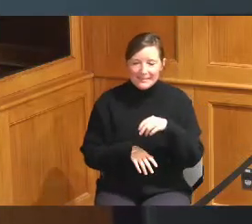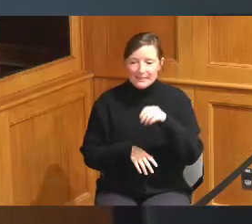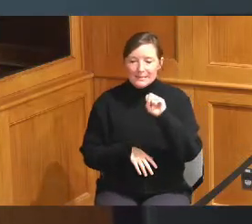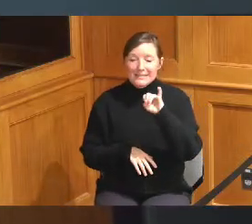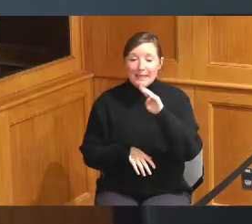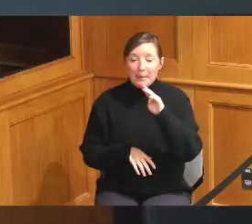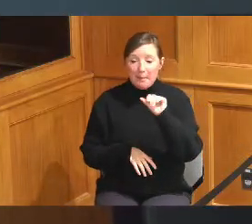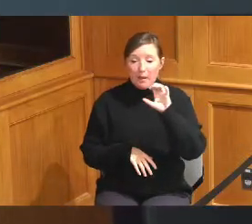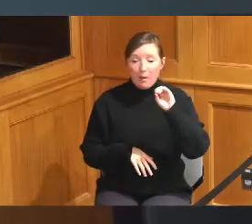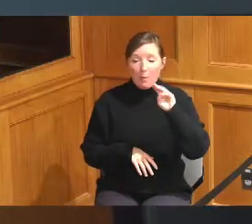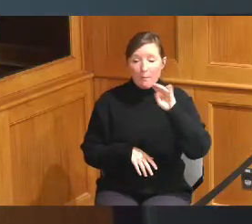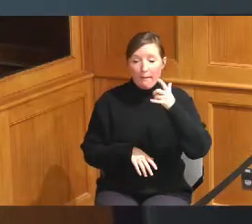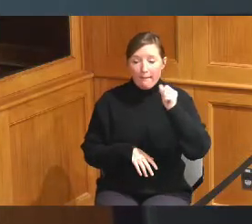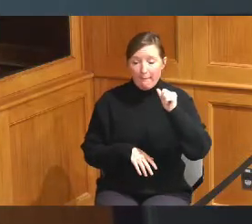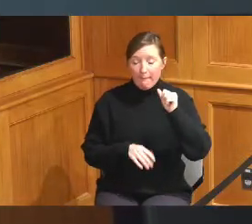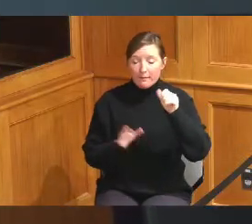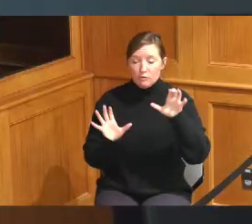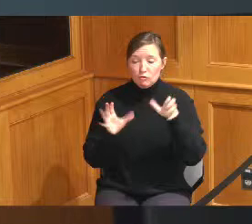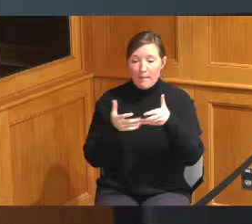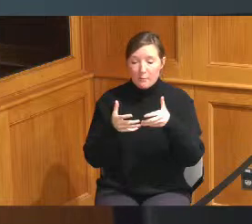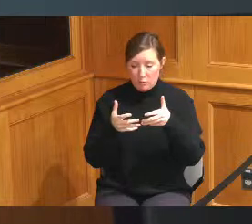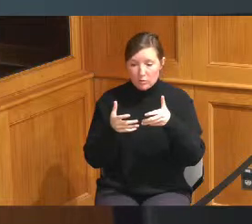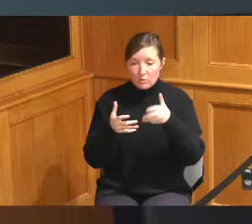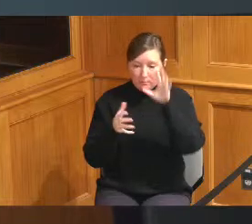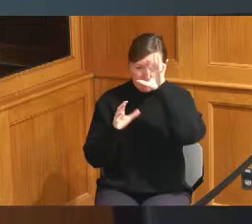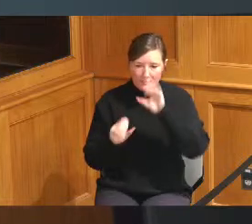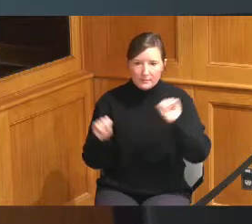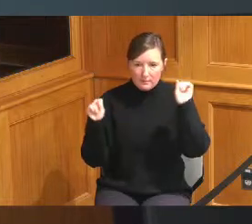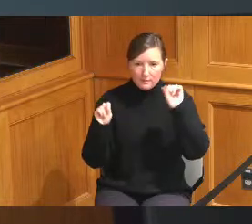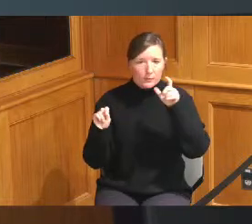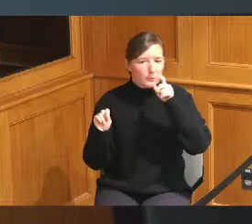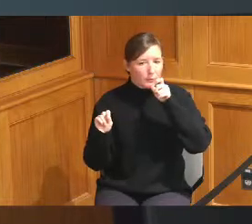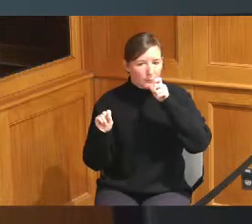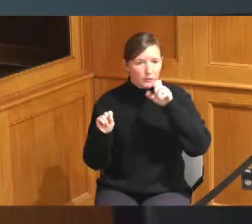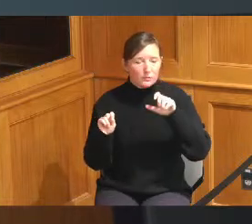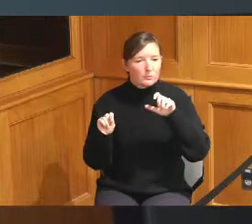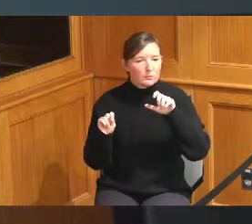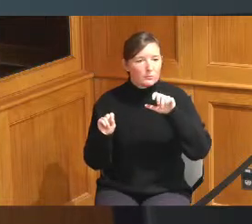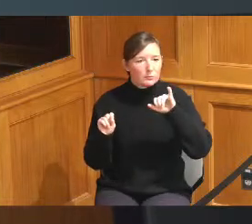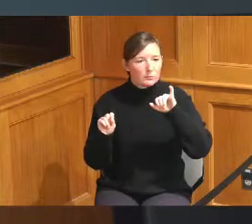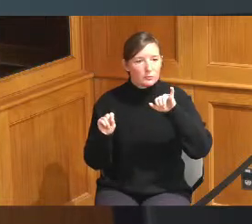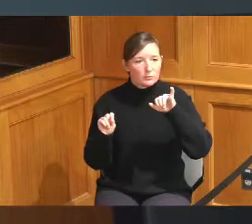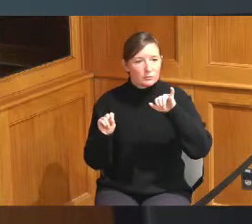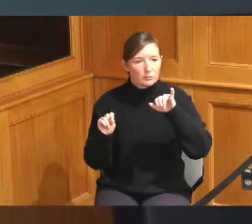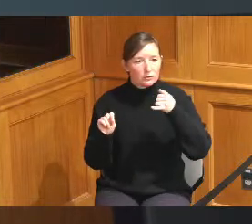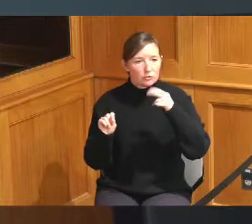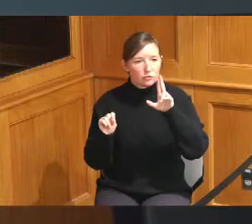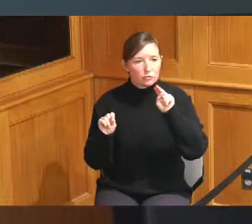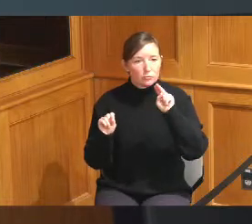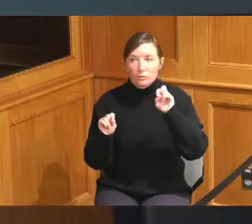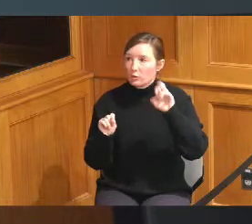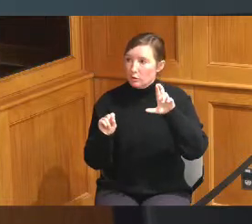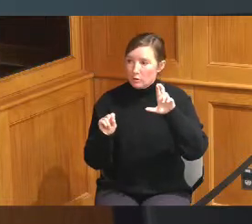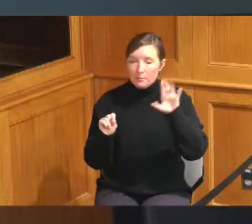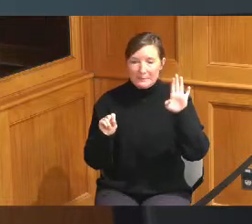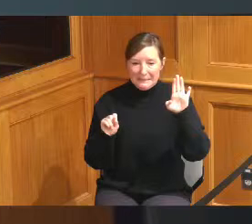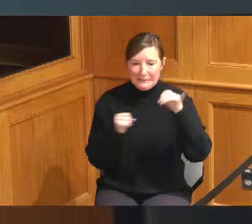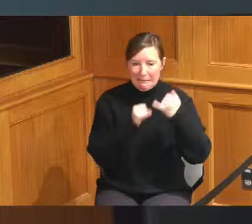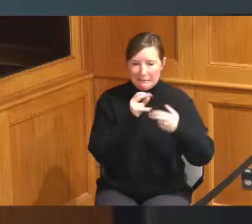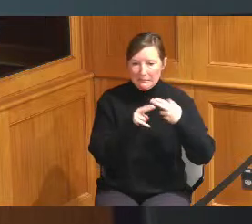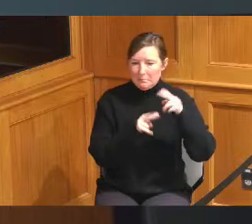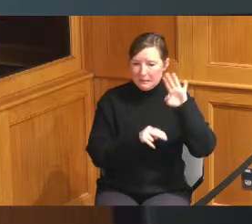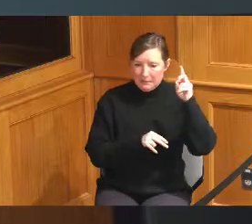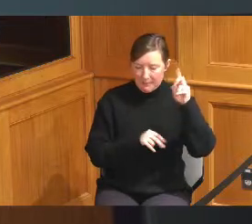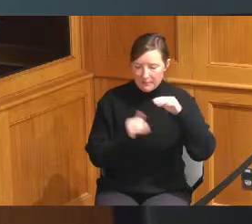Sigma Omega Chapter President Joya Dillard. Okay. And then we have